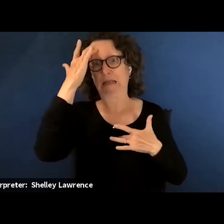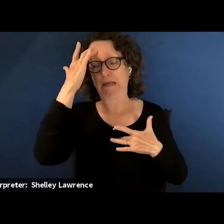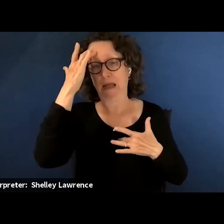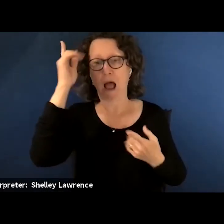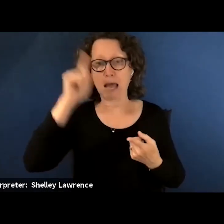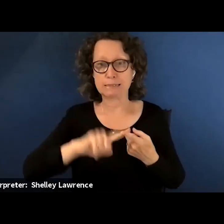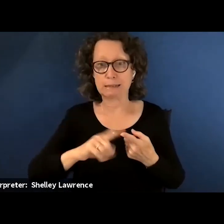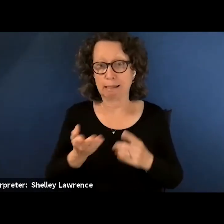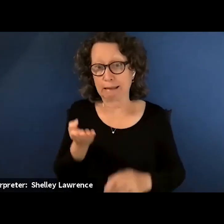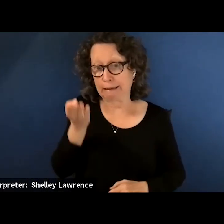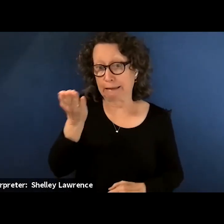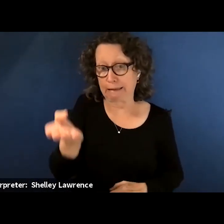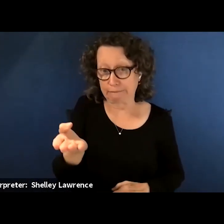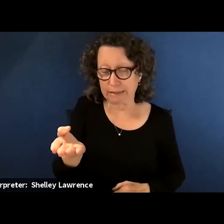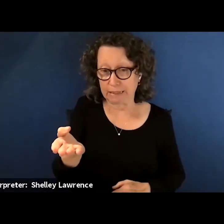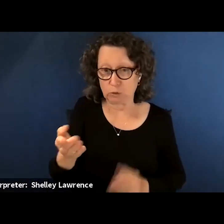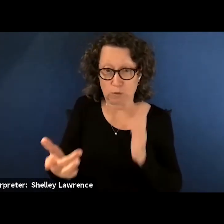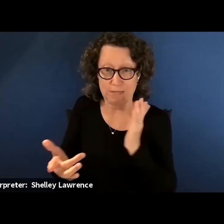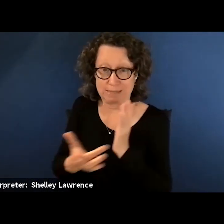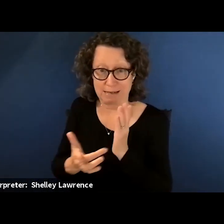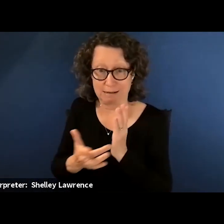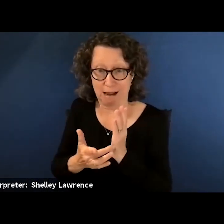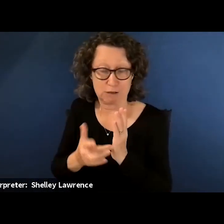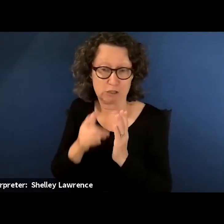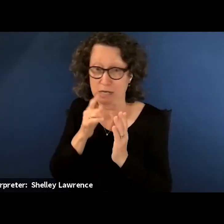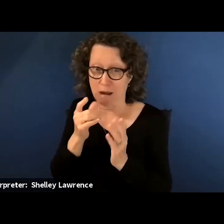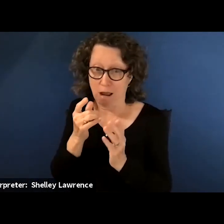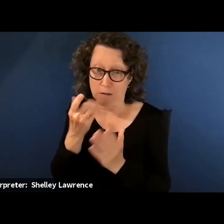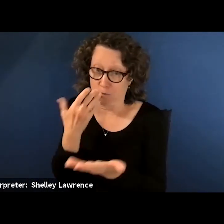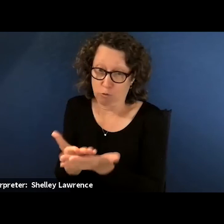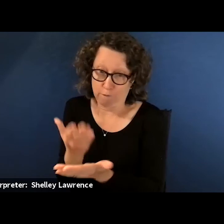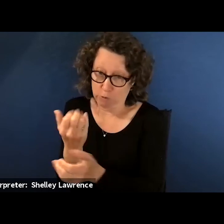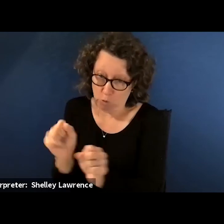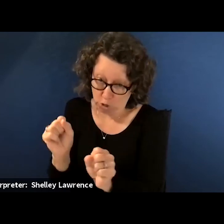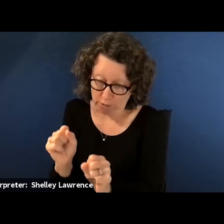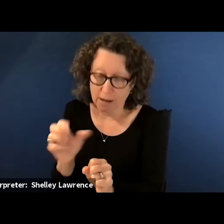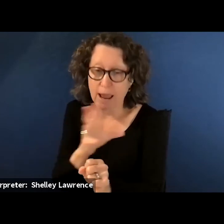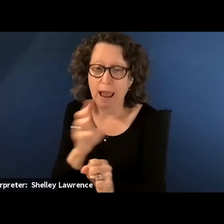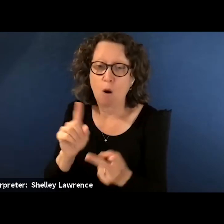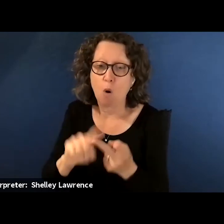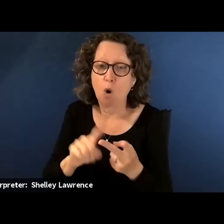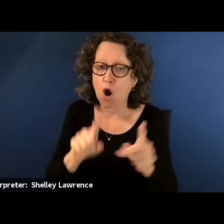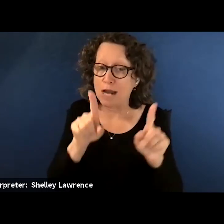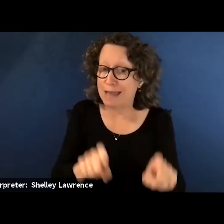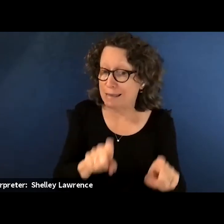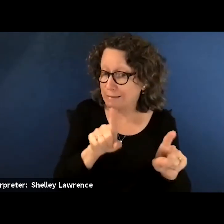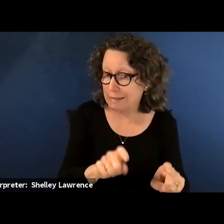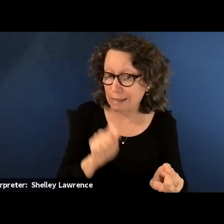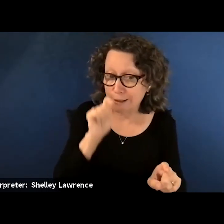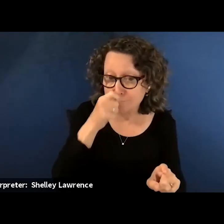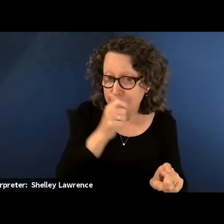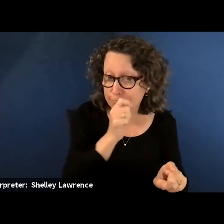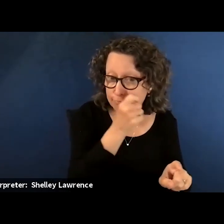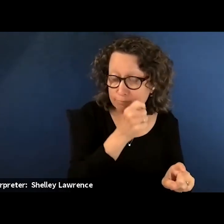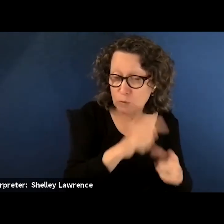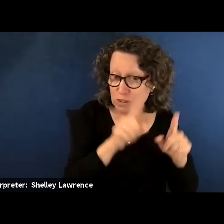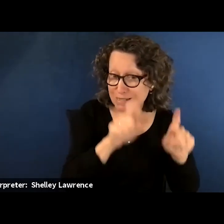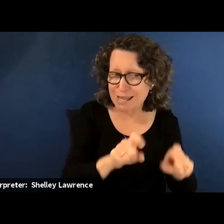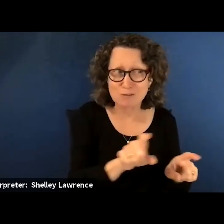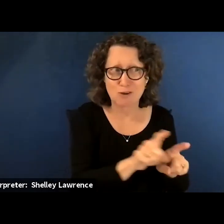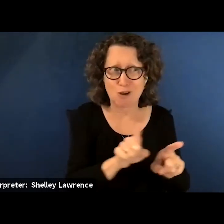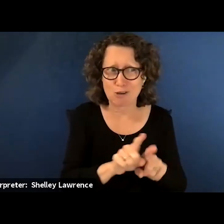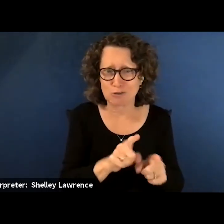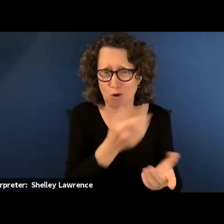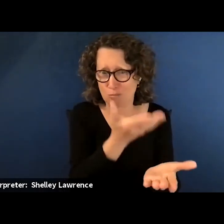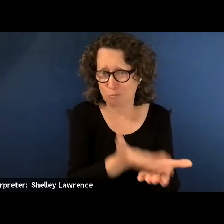either submitting to the technology that is not proven to work or getting tested, which is a test that's also